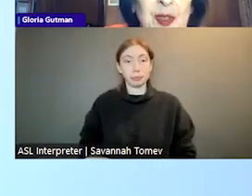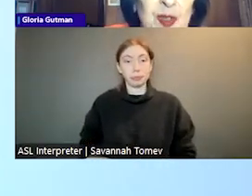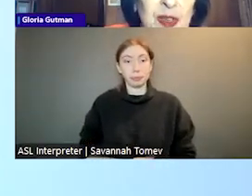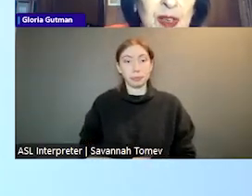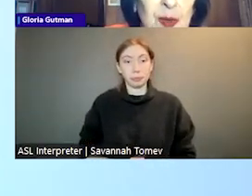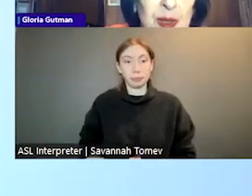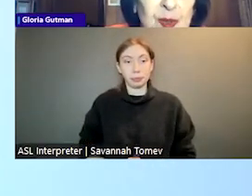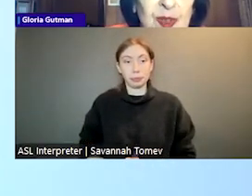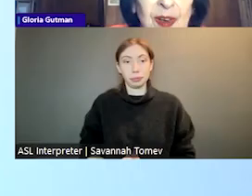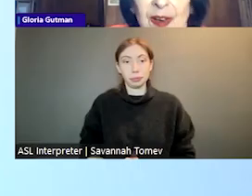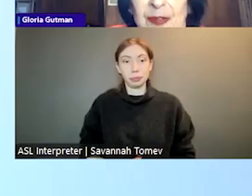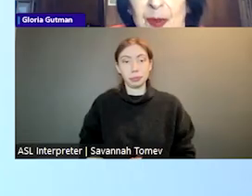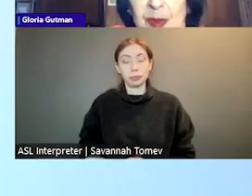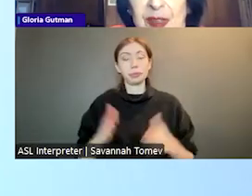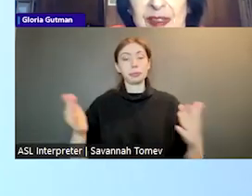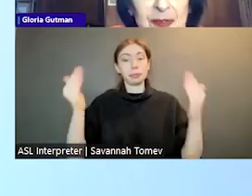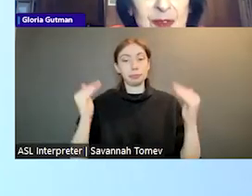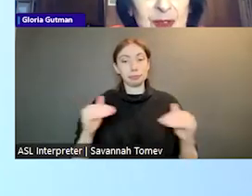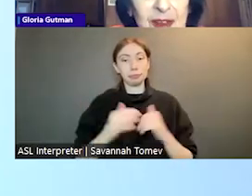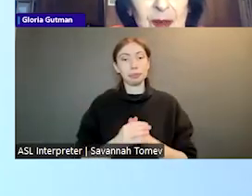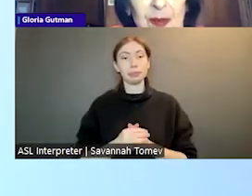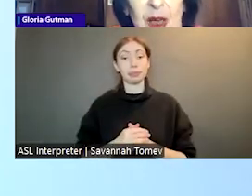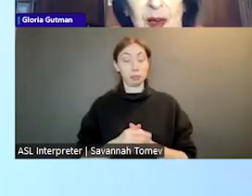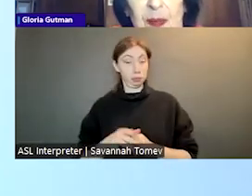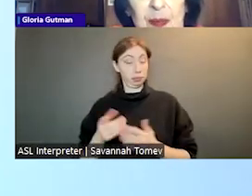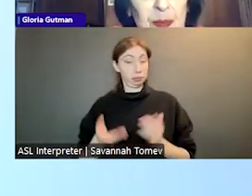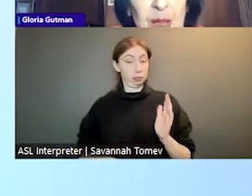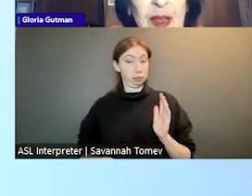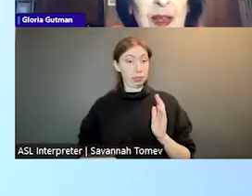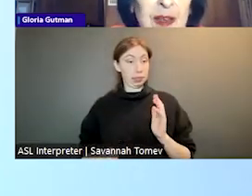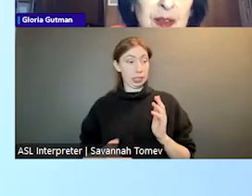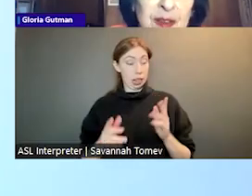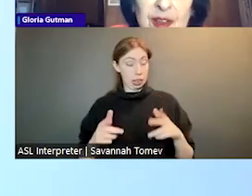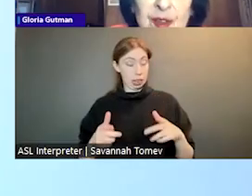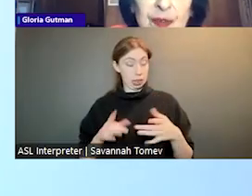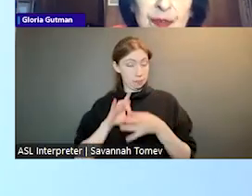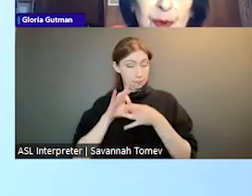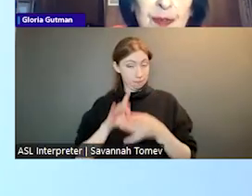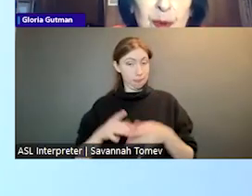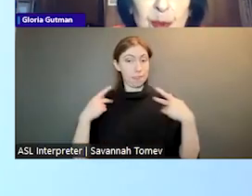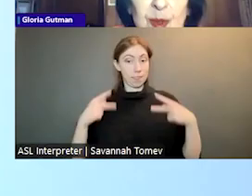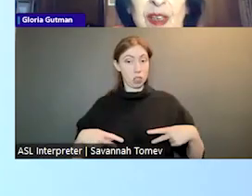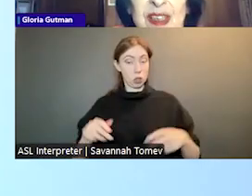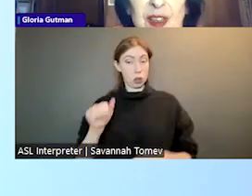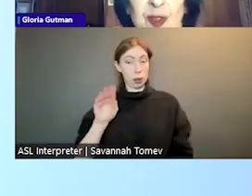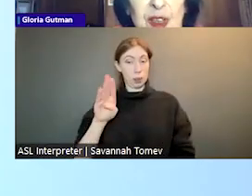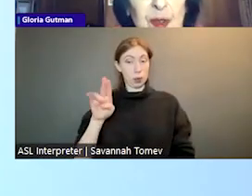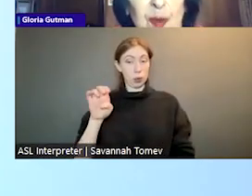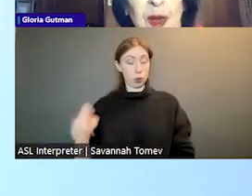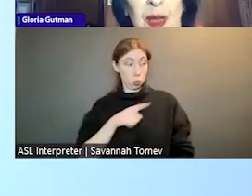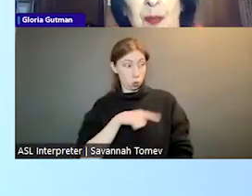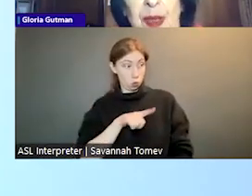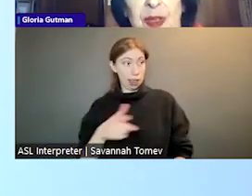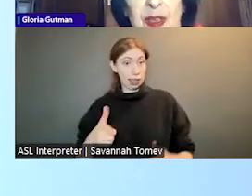And this is the question of, do they live together? And in case of 44%, yes, they